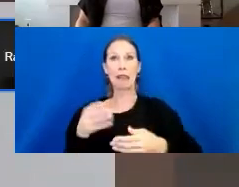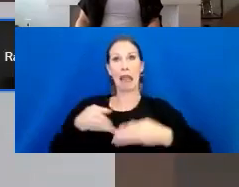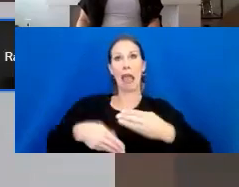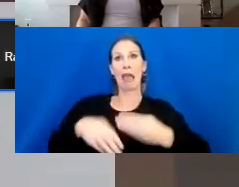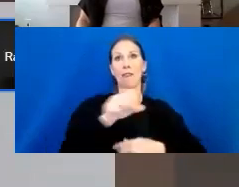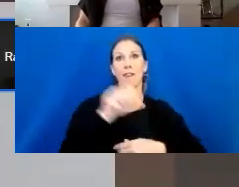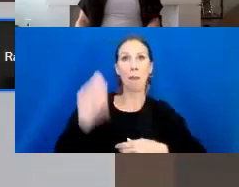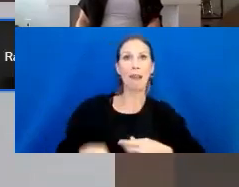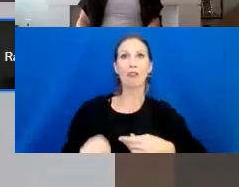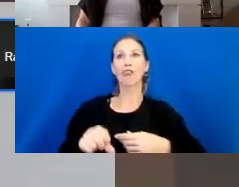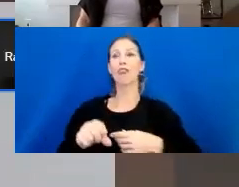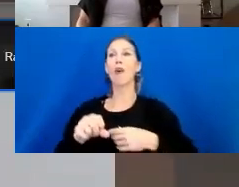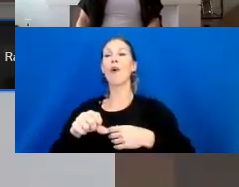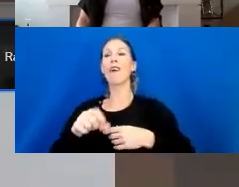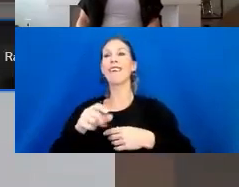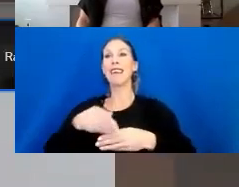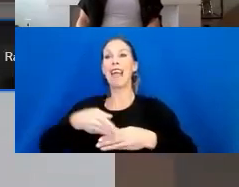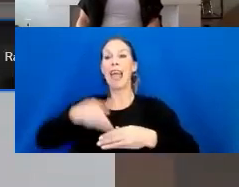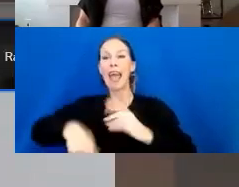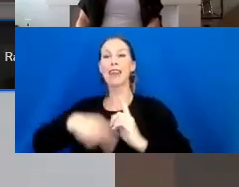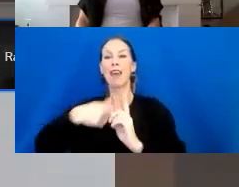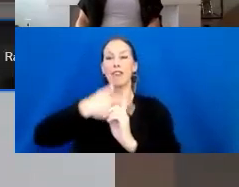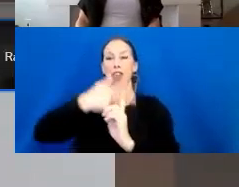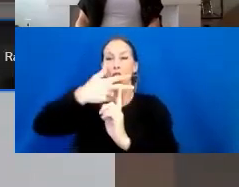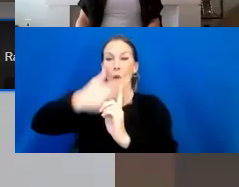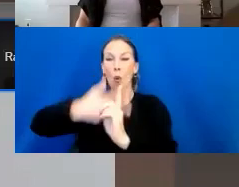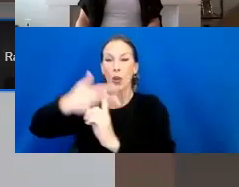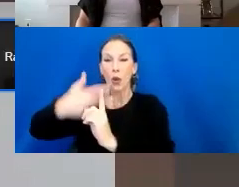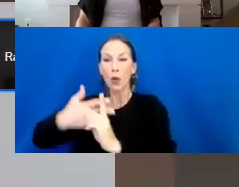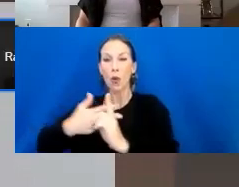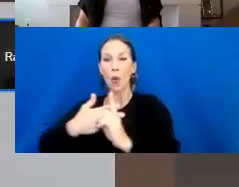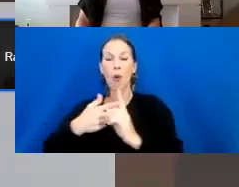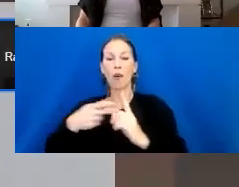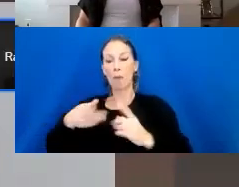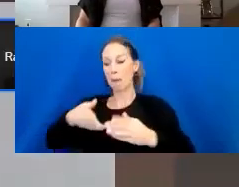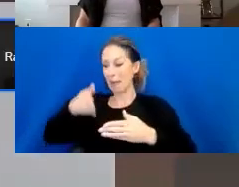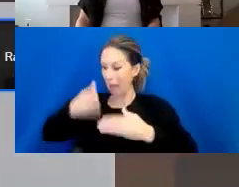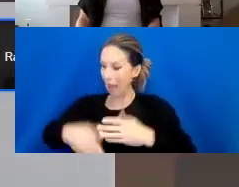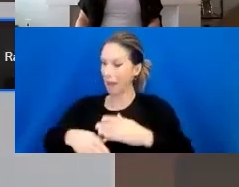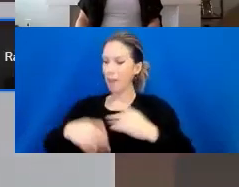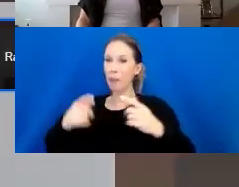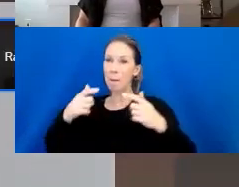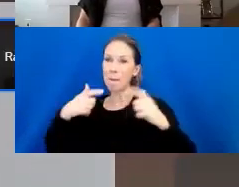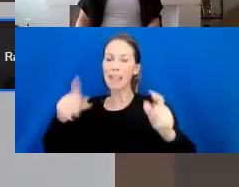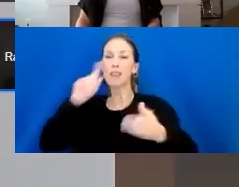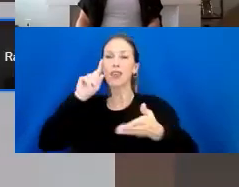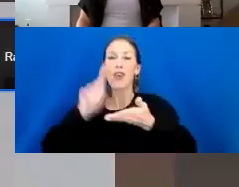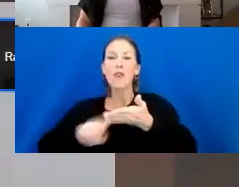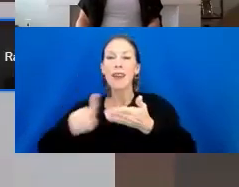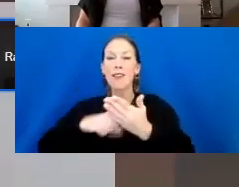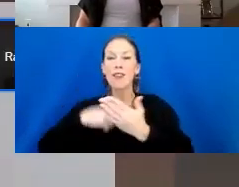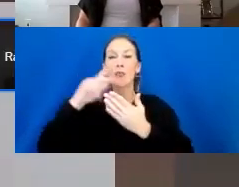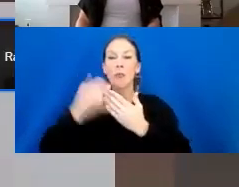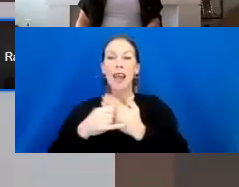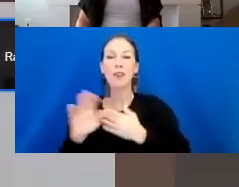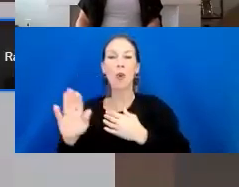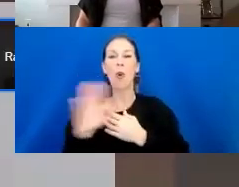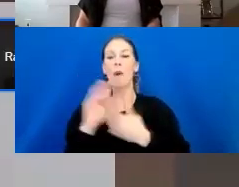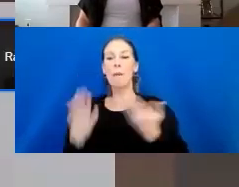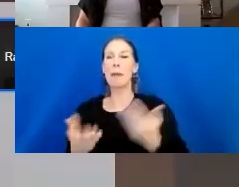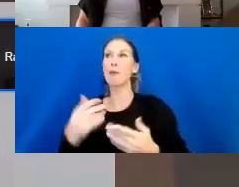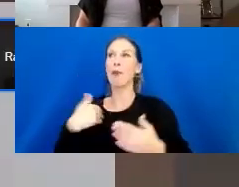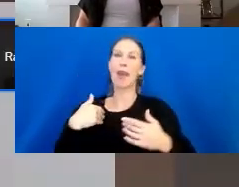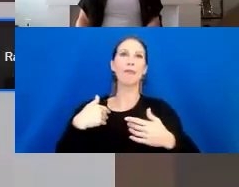quarter, end of major research project, childcare responsibilities looming large, other kinds of